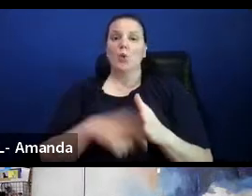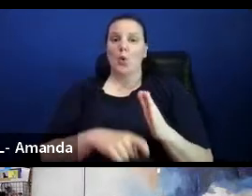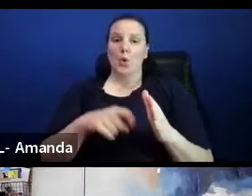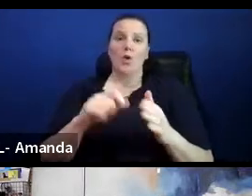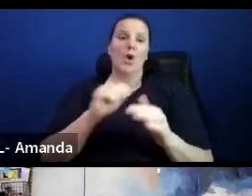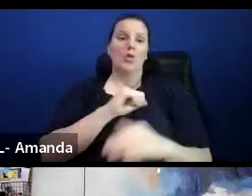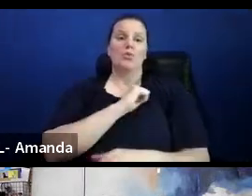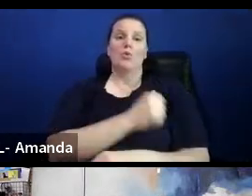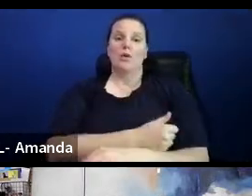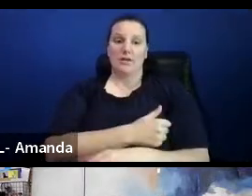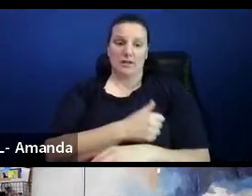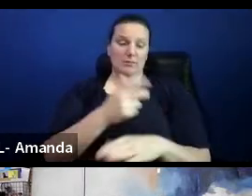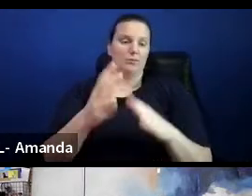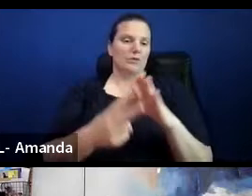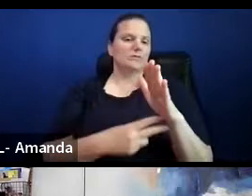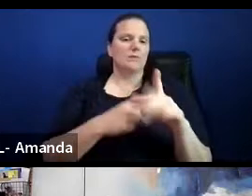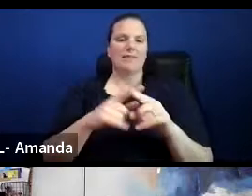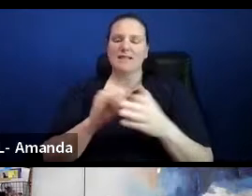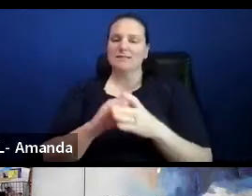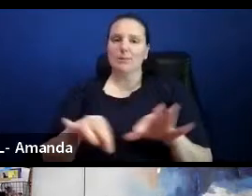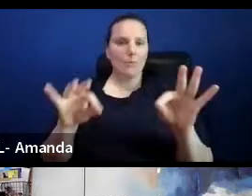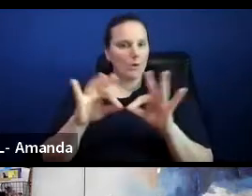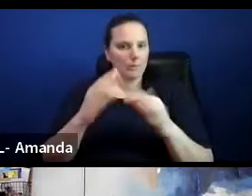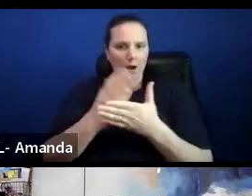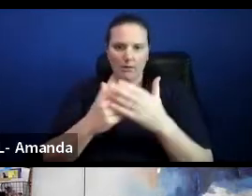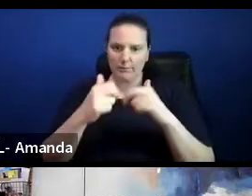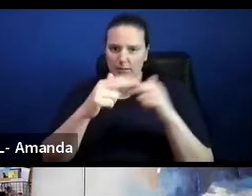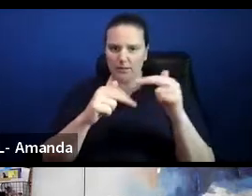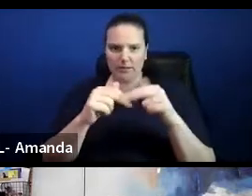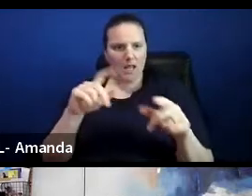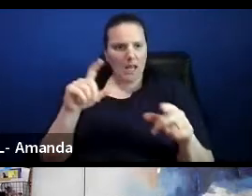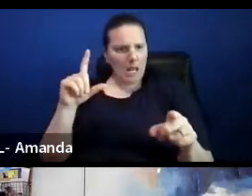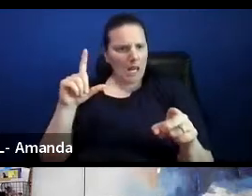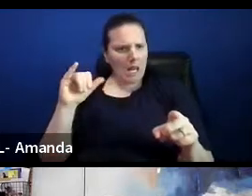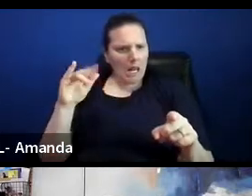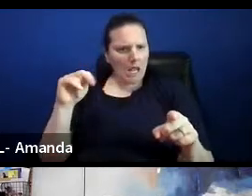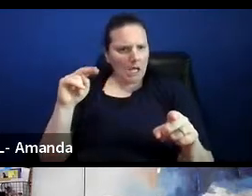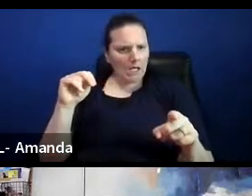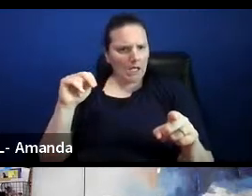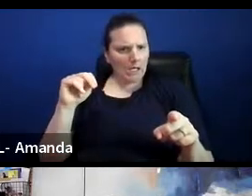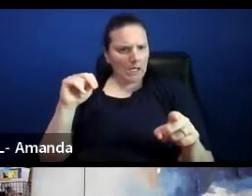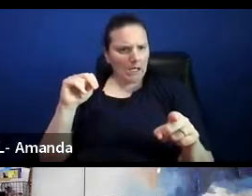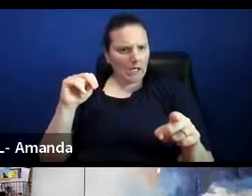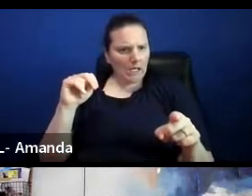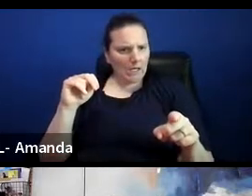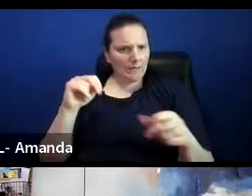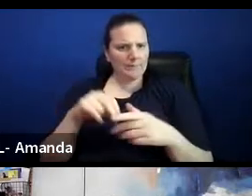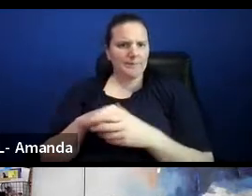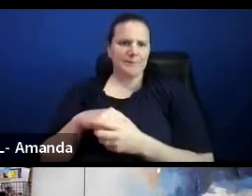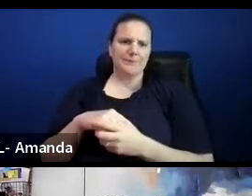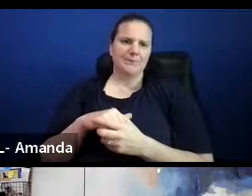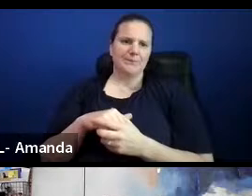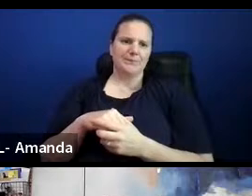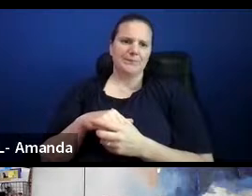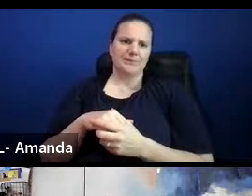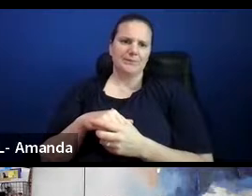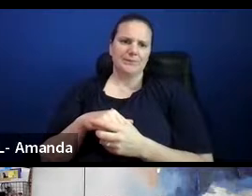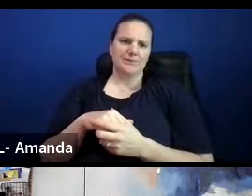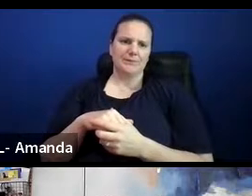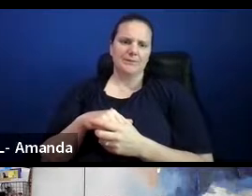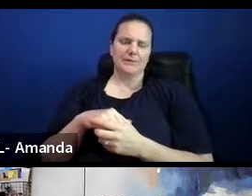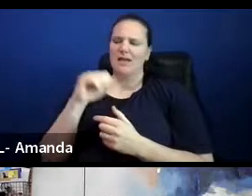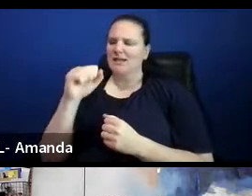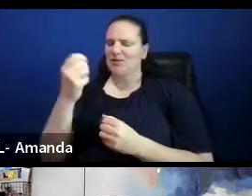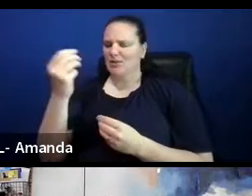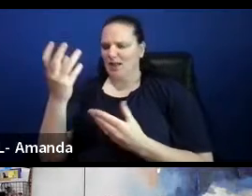piece of infrastructure. So, Lynn, take your question. So can you just update